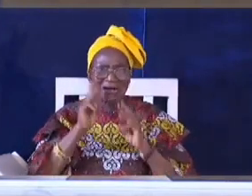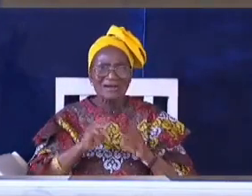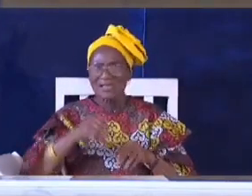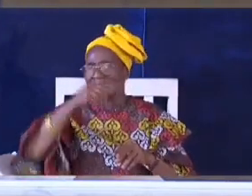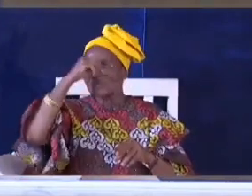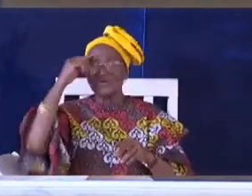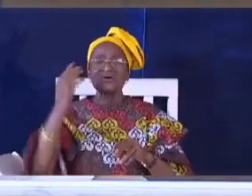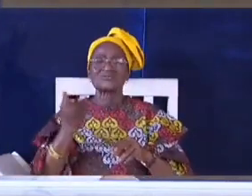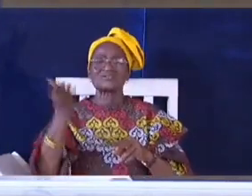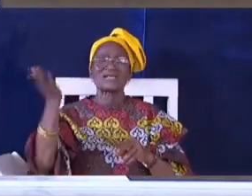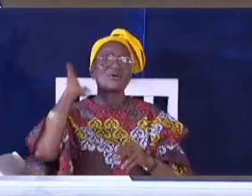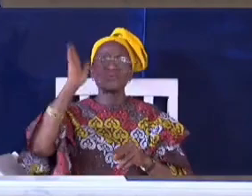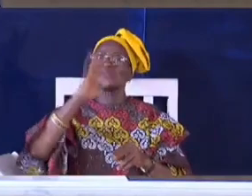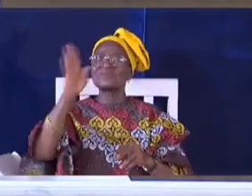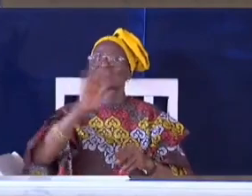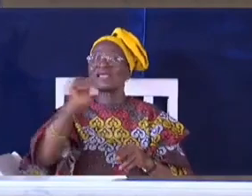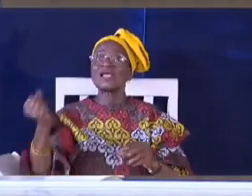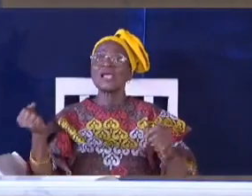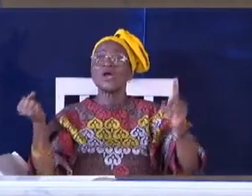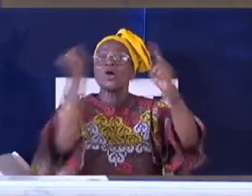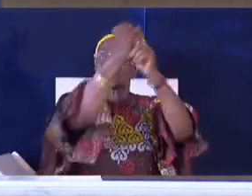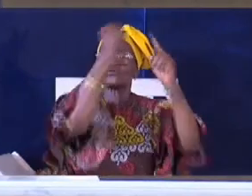because there's going to be a collision now.